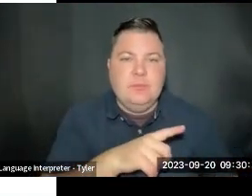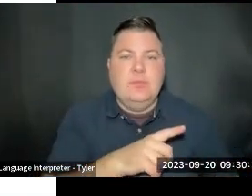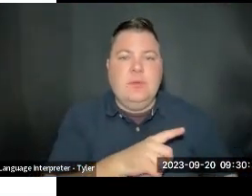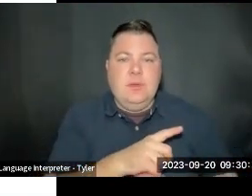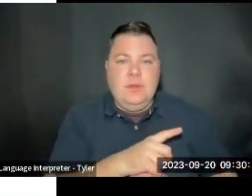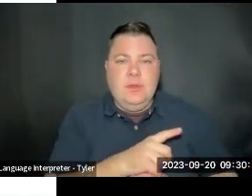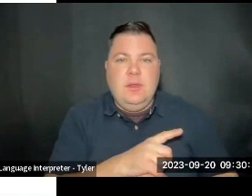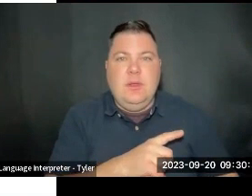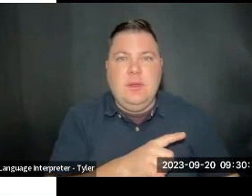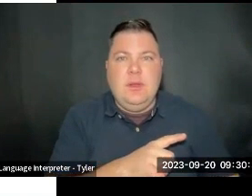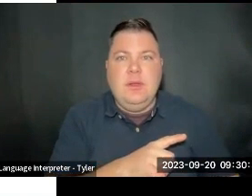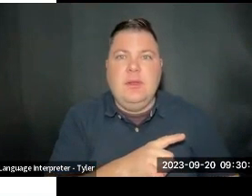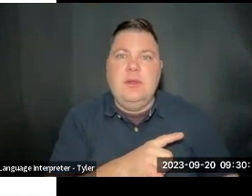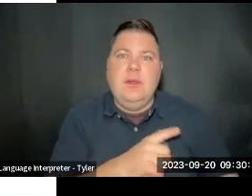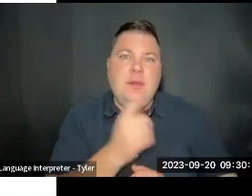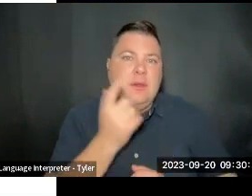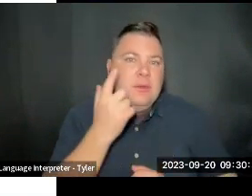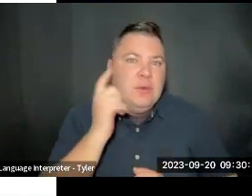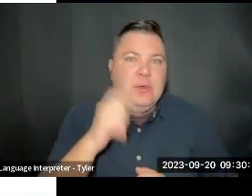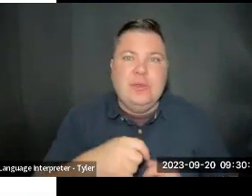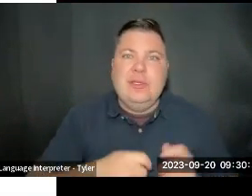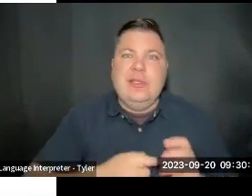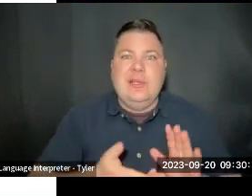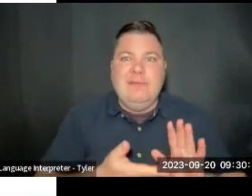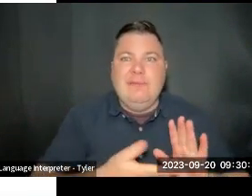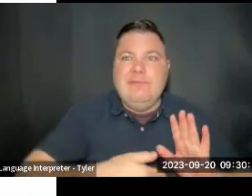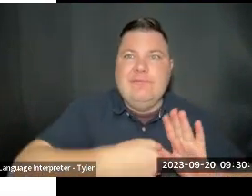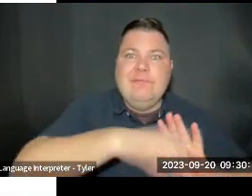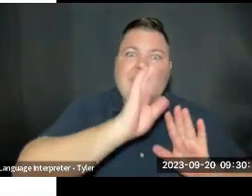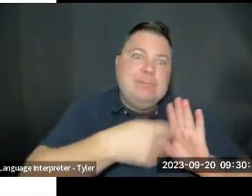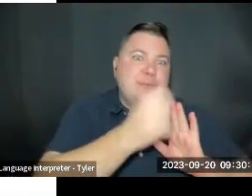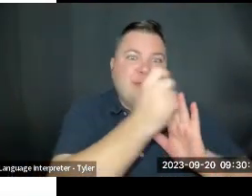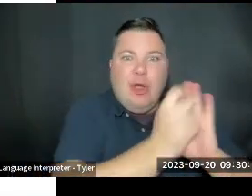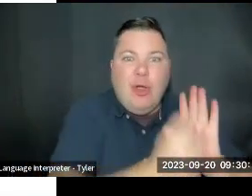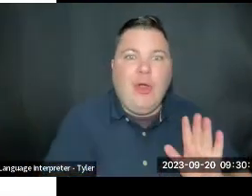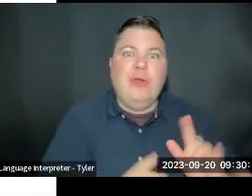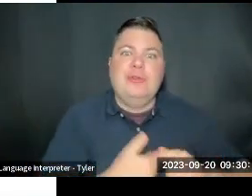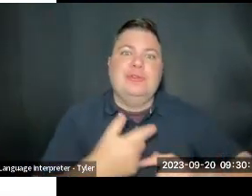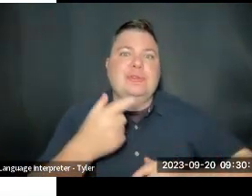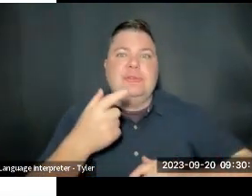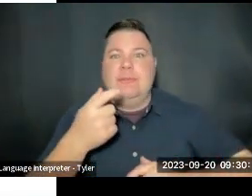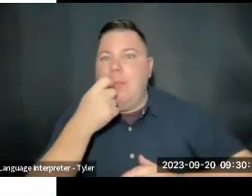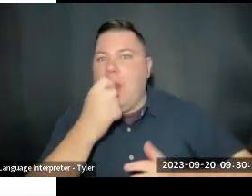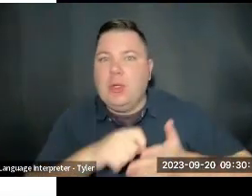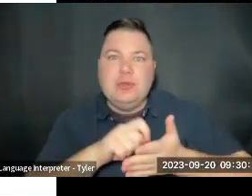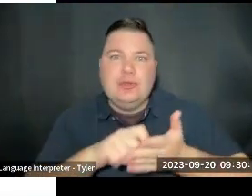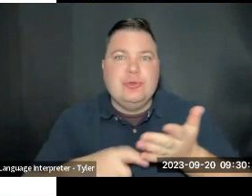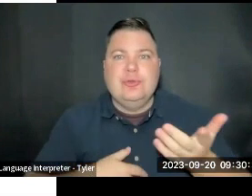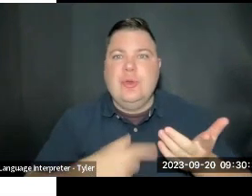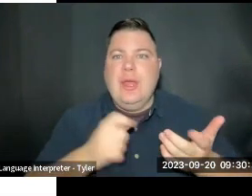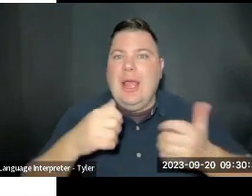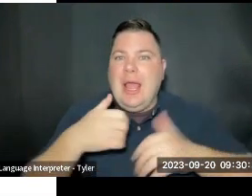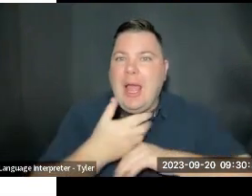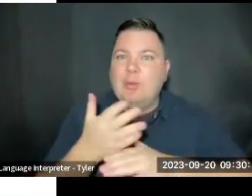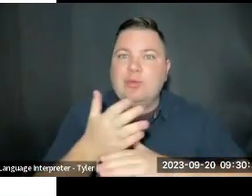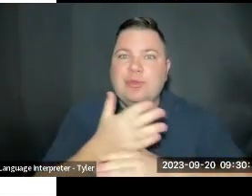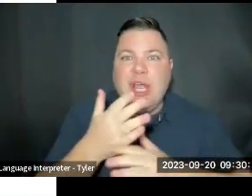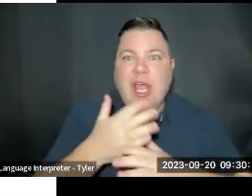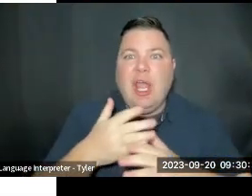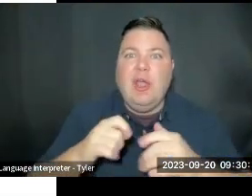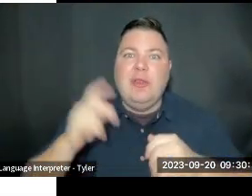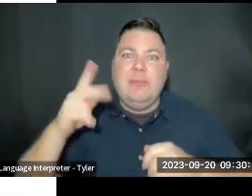going to need flip charts and markers and a way to share those slides with